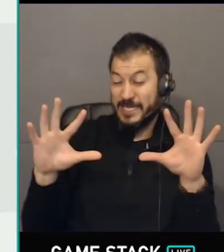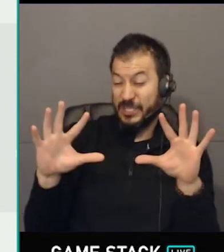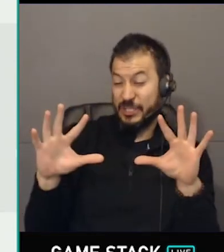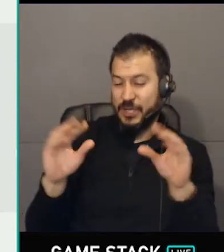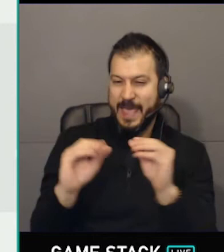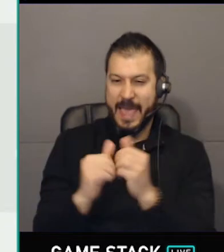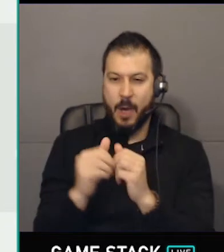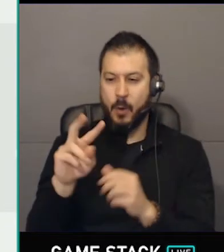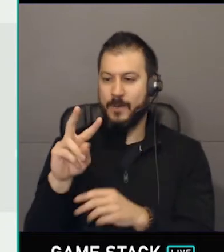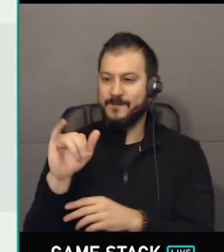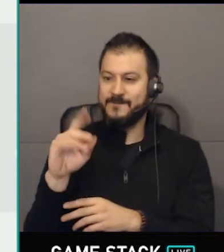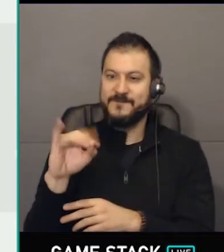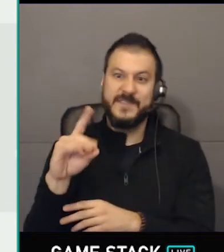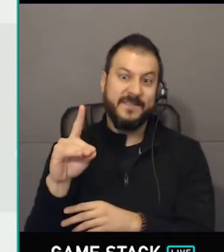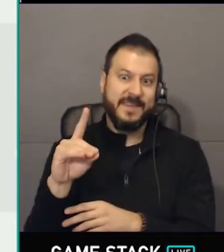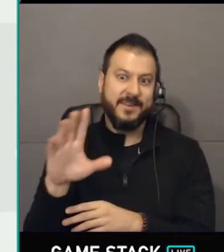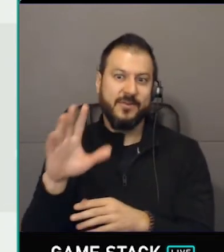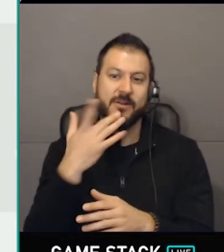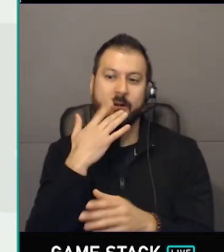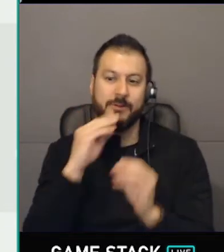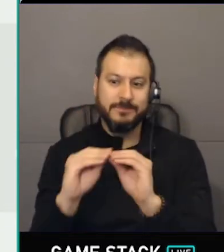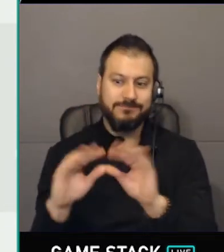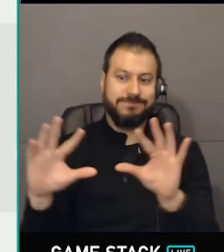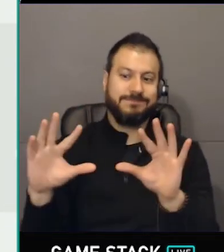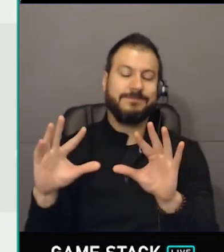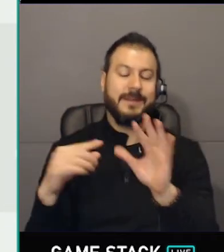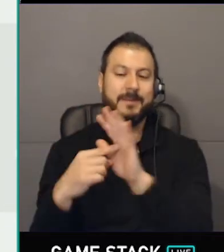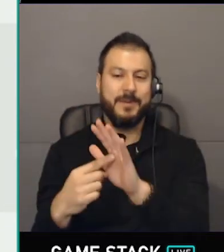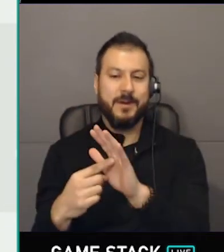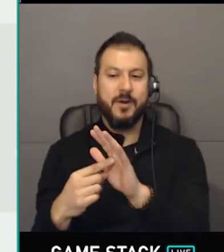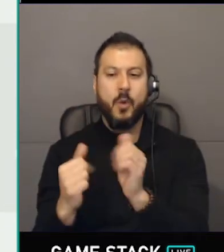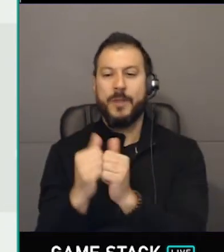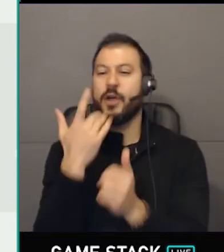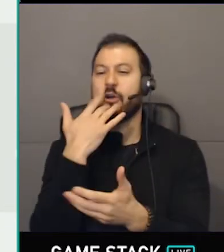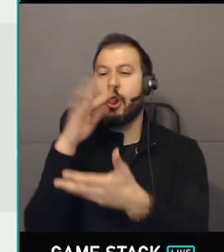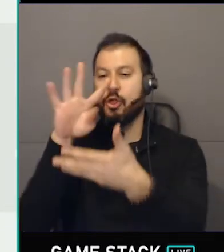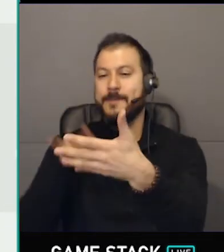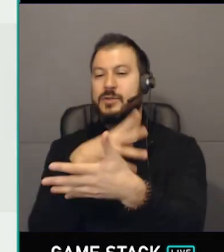appear, and this is implemented with a color matrix.